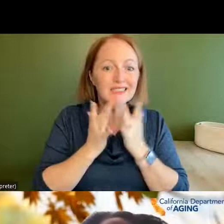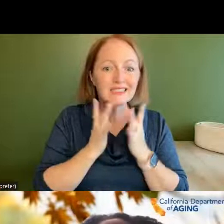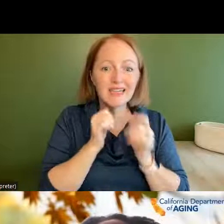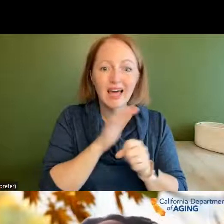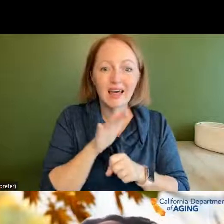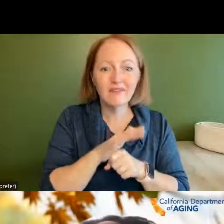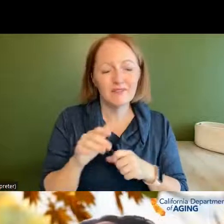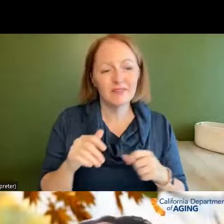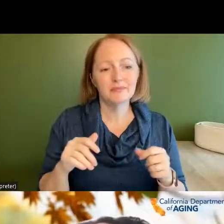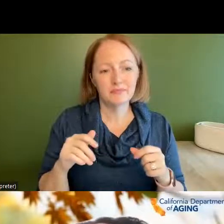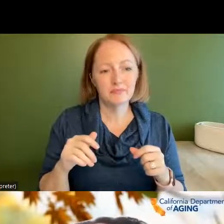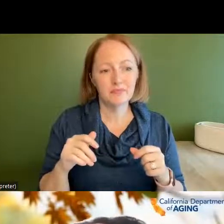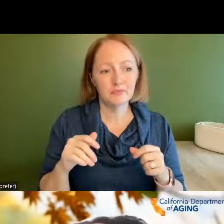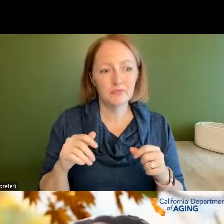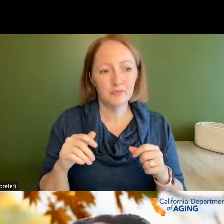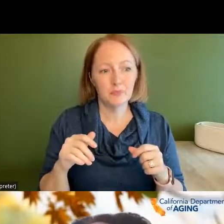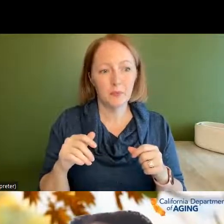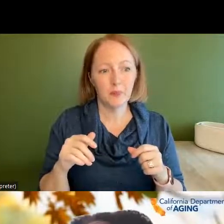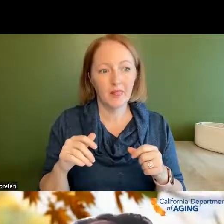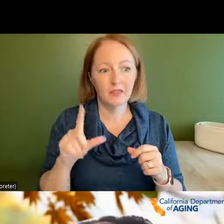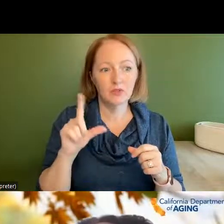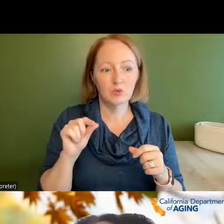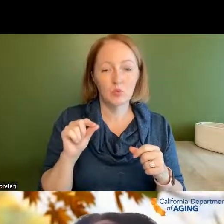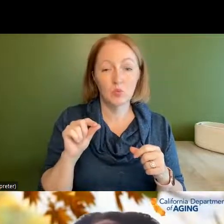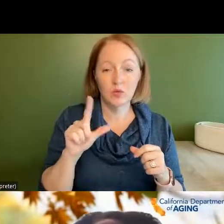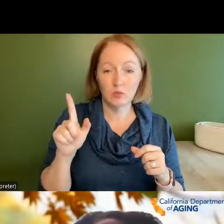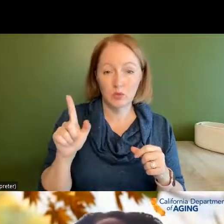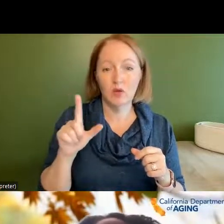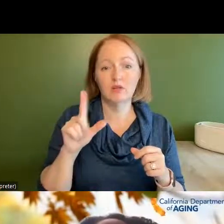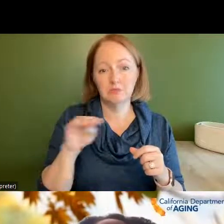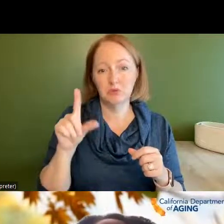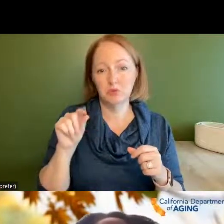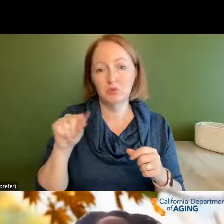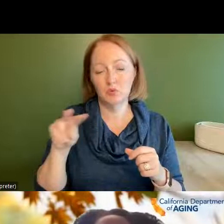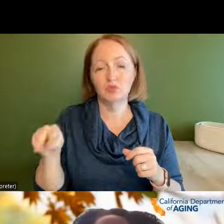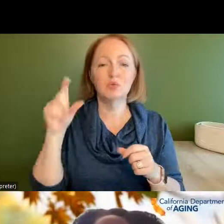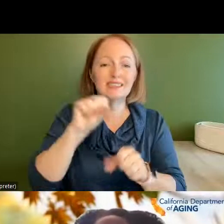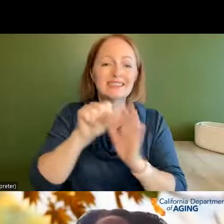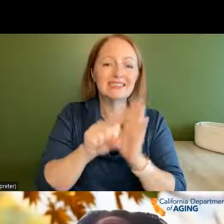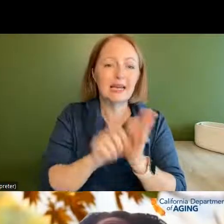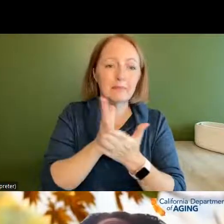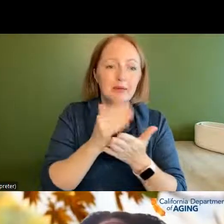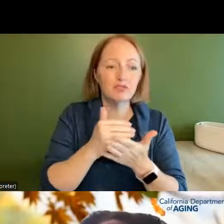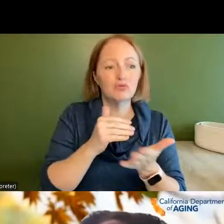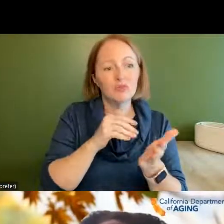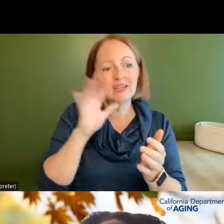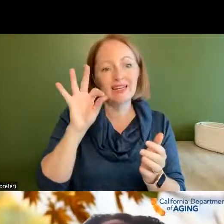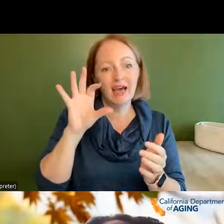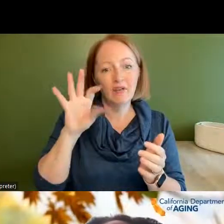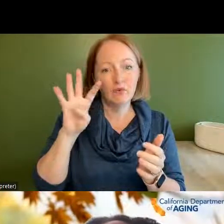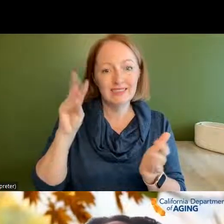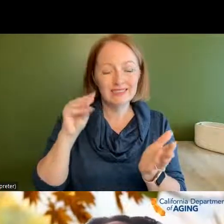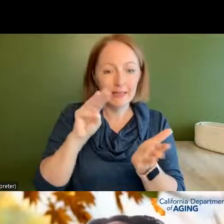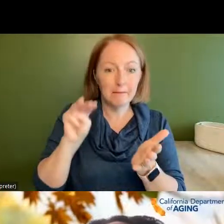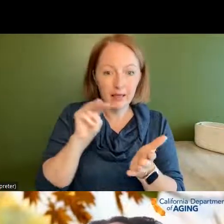crisis. In the 21-22 state budget, there was roughly $946 million